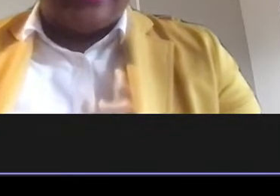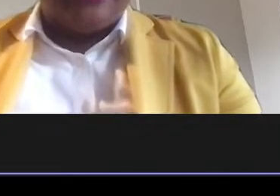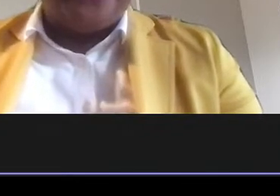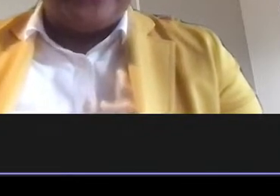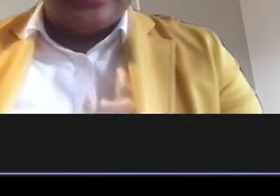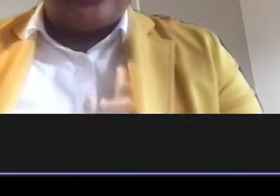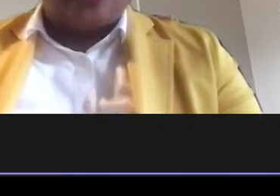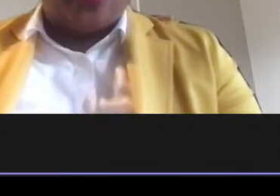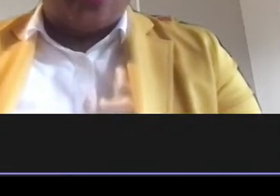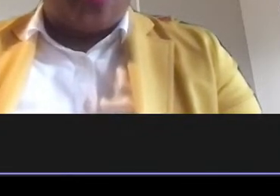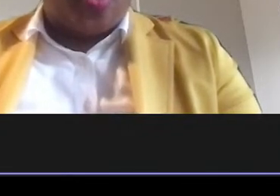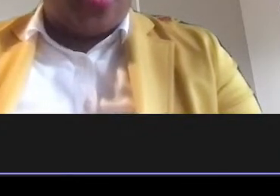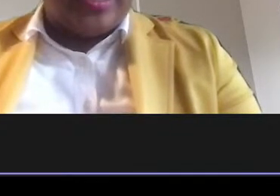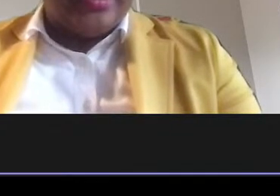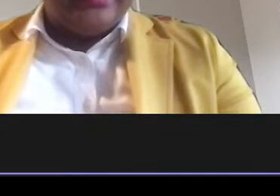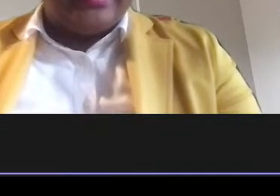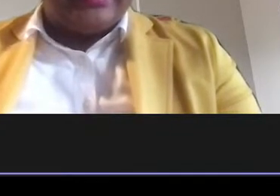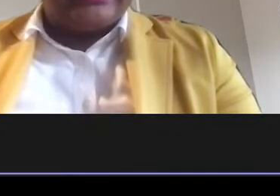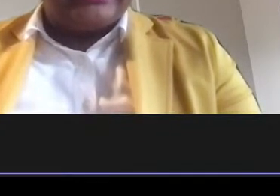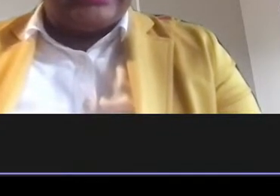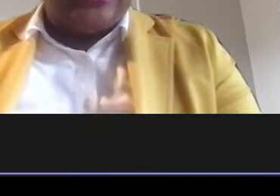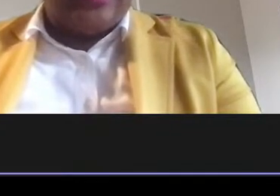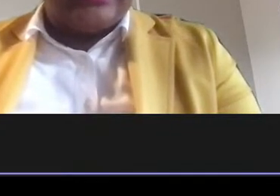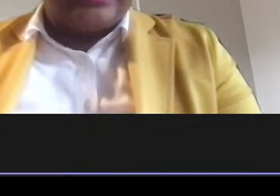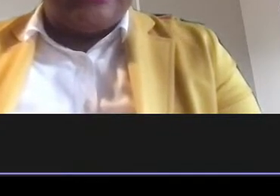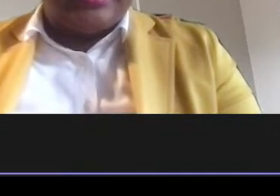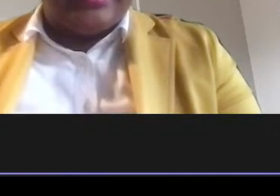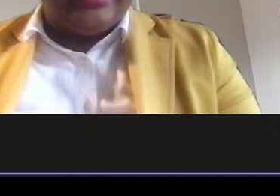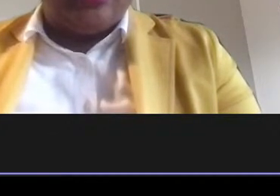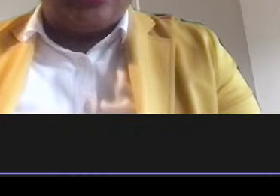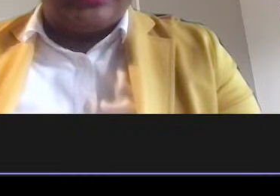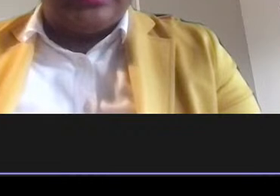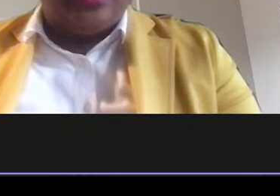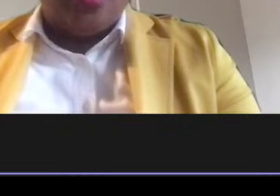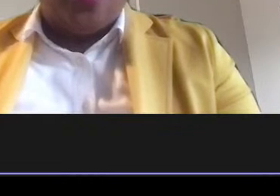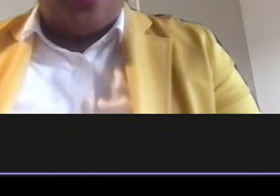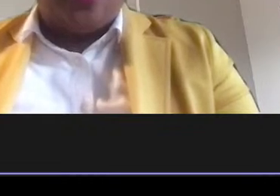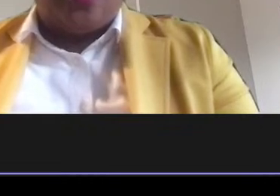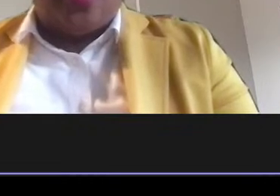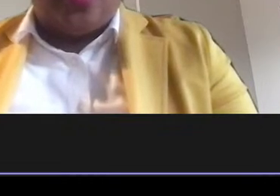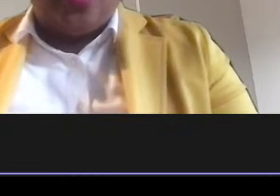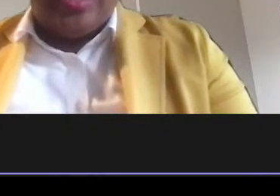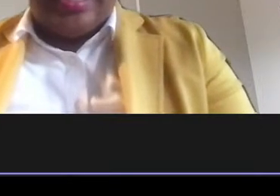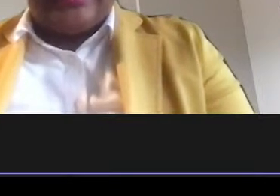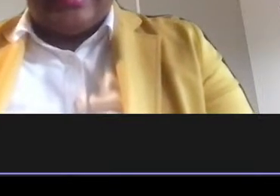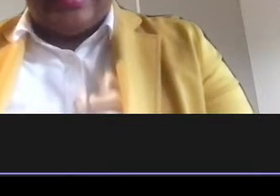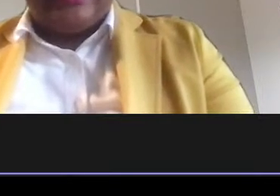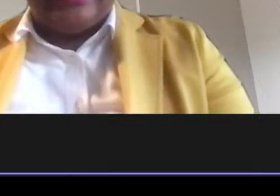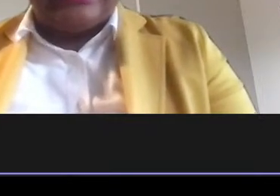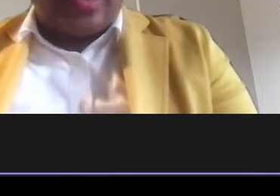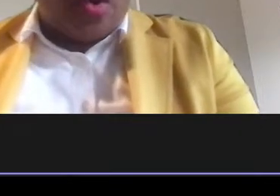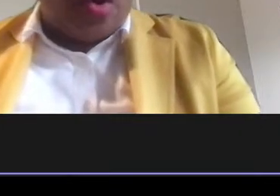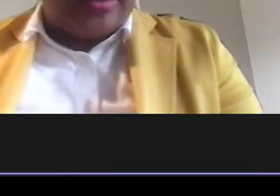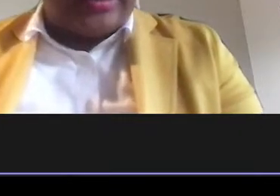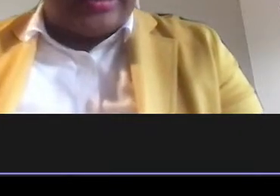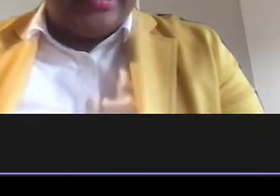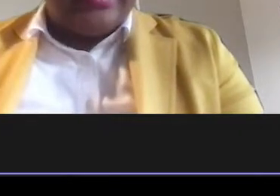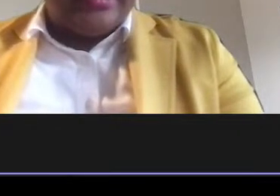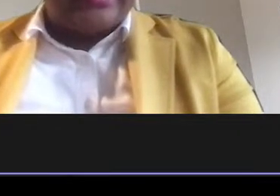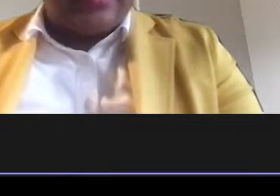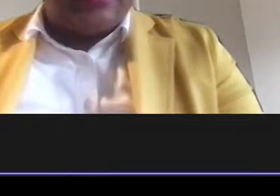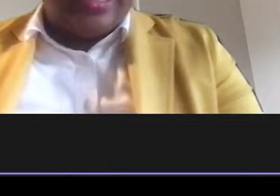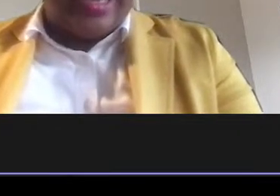izihlobo zabo. Sisho ngokukholwa nangenhliziyo ethembekile ukuthi uNkulunkulu angenza